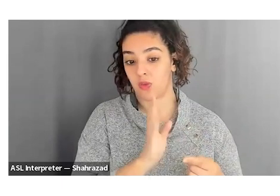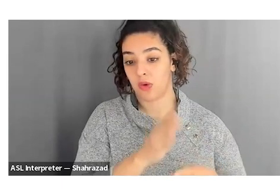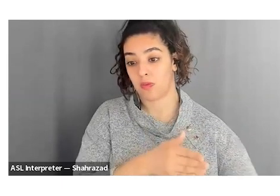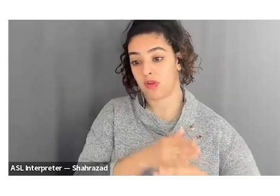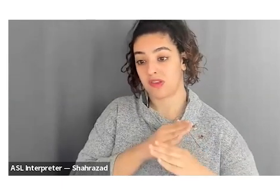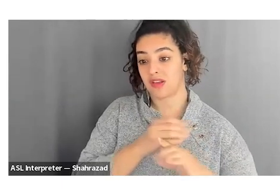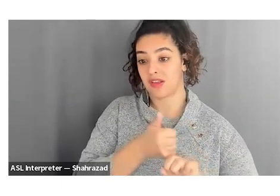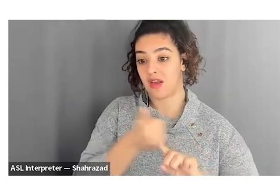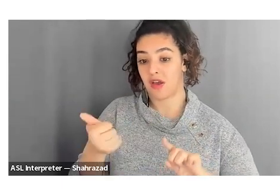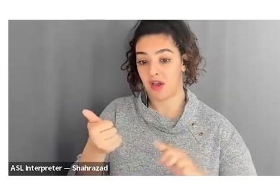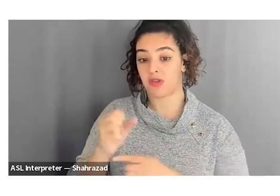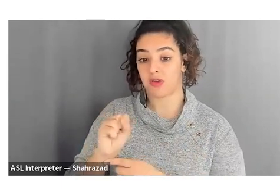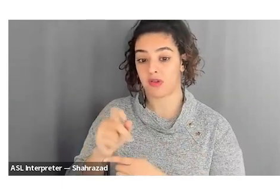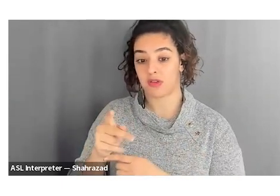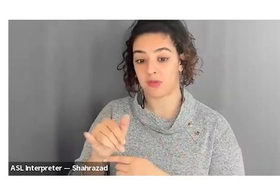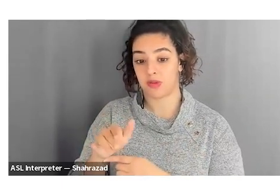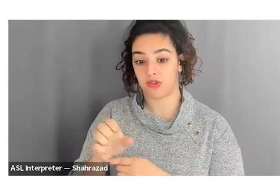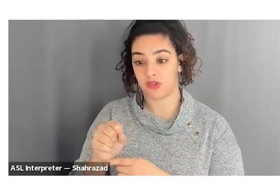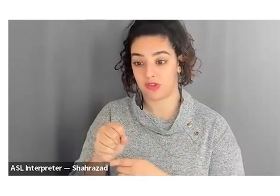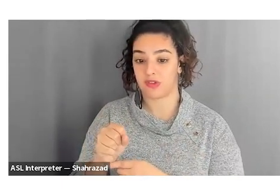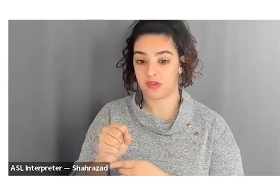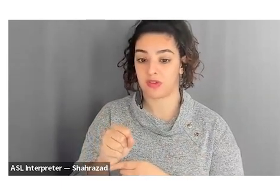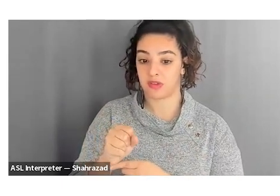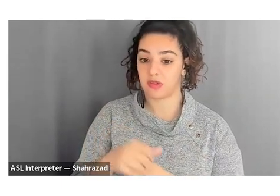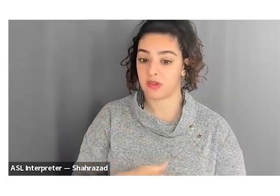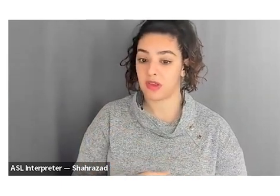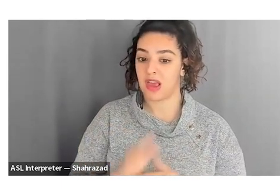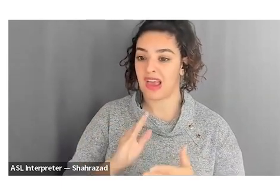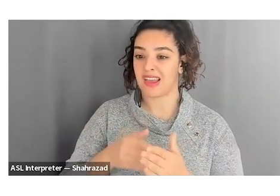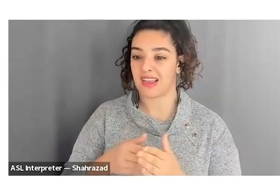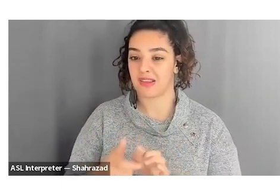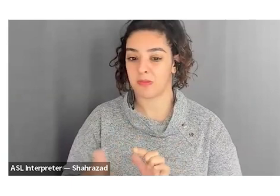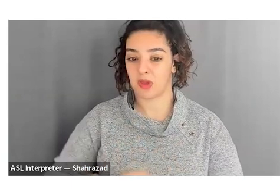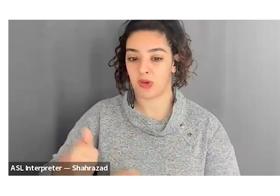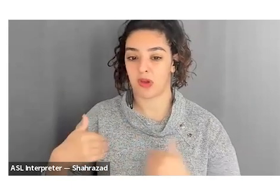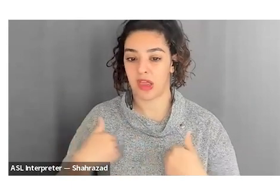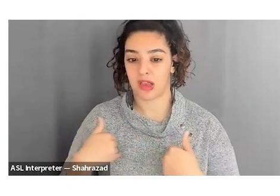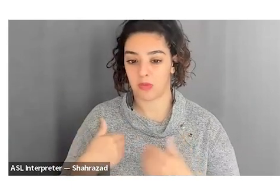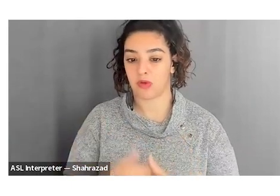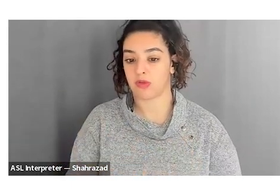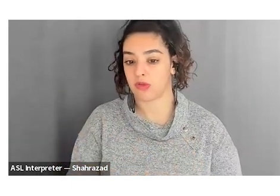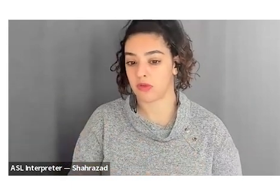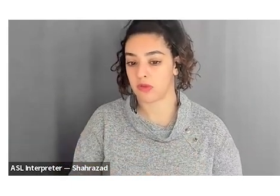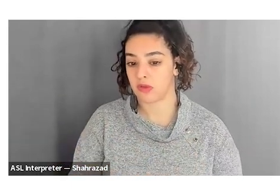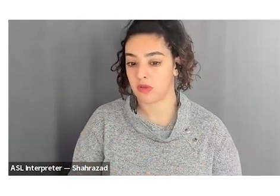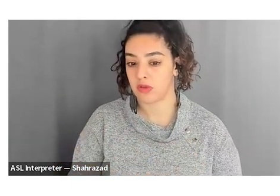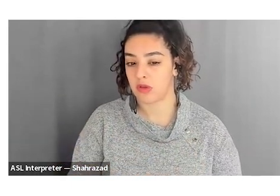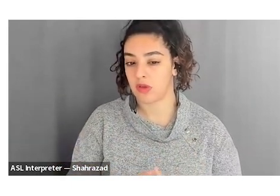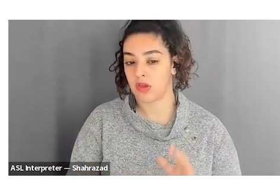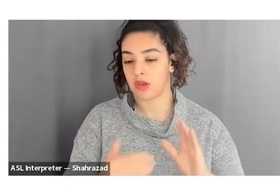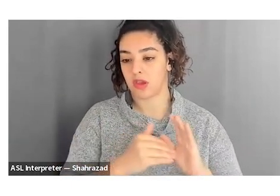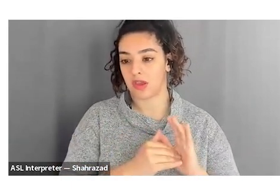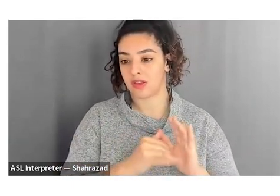species against killer whales in the ocean, even if they're not the same species. So again, it's the idea of